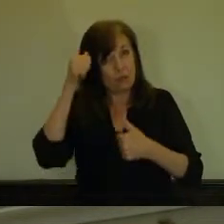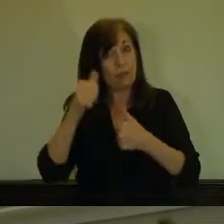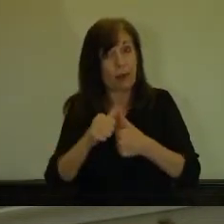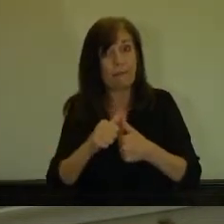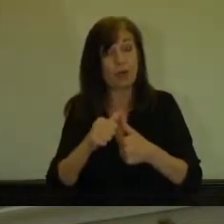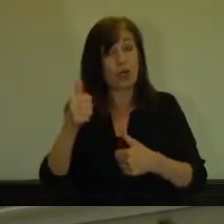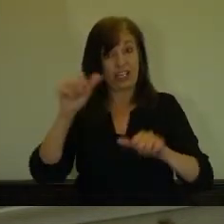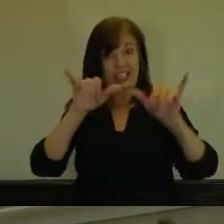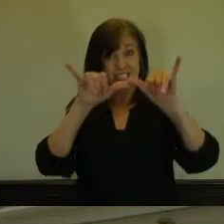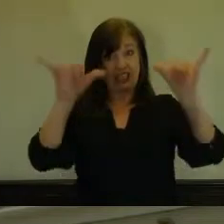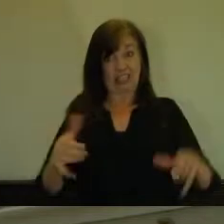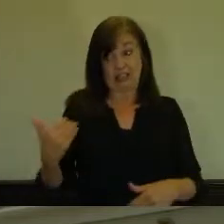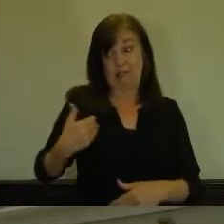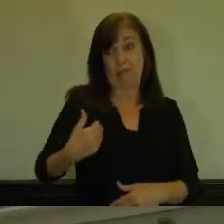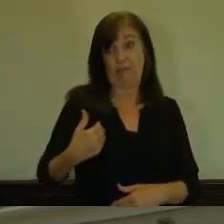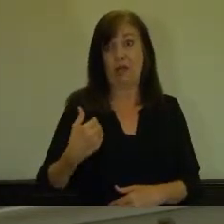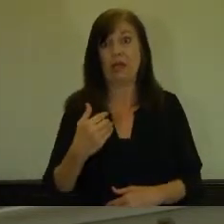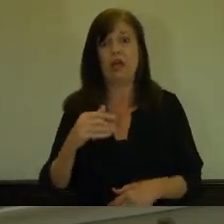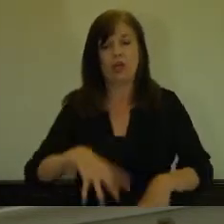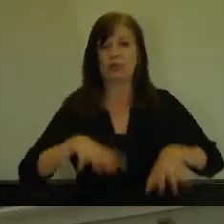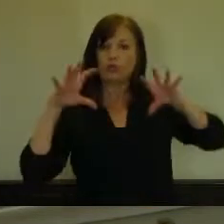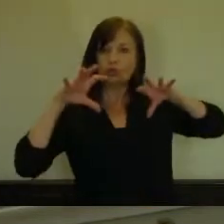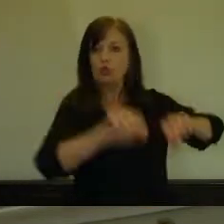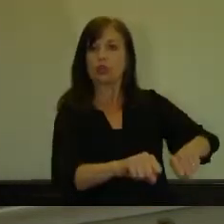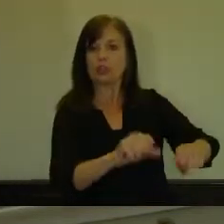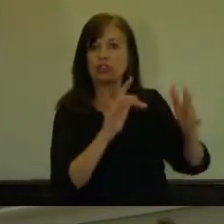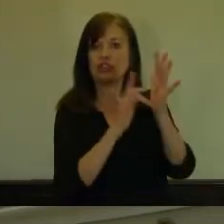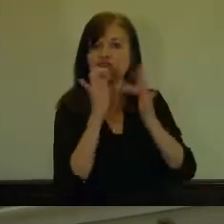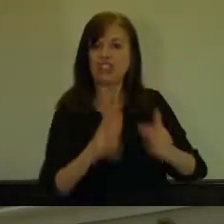life and left them without protection,